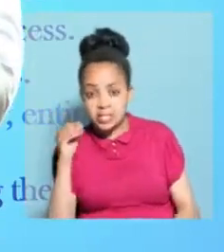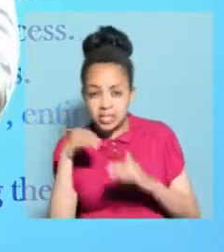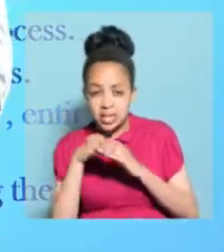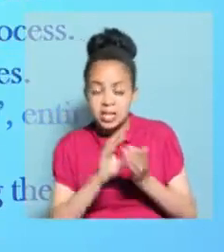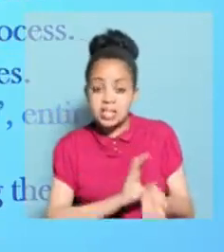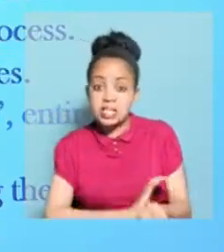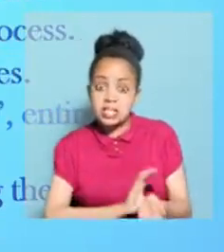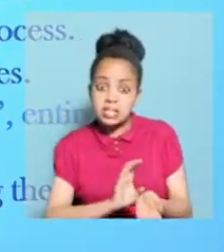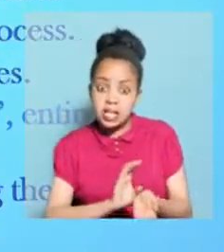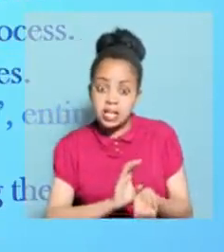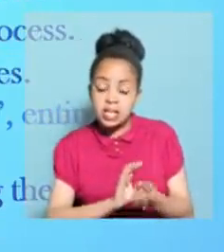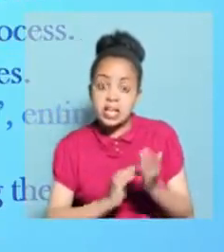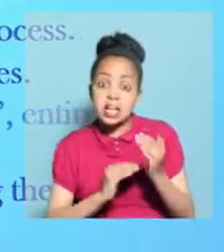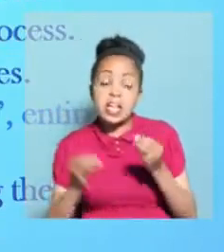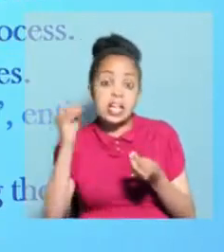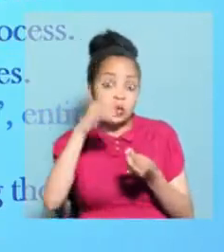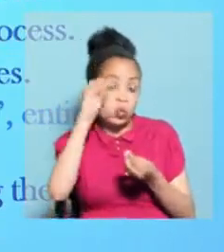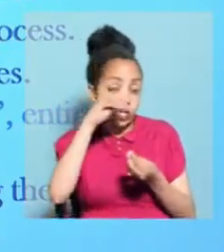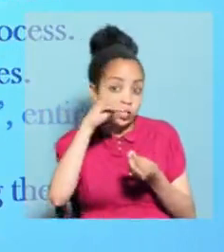the cell become increase,